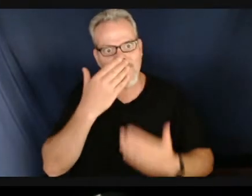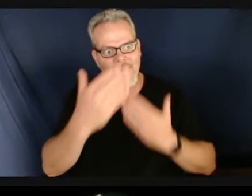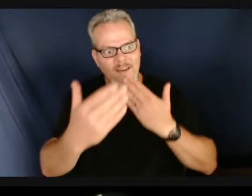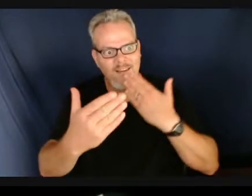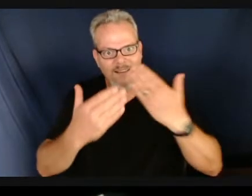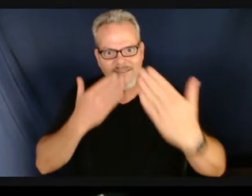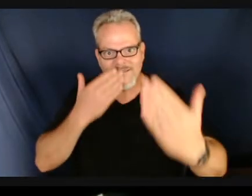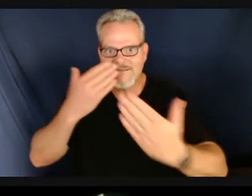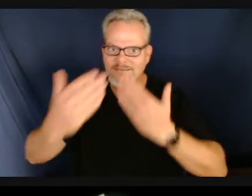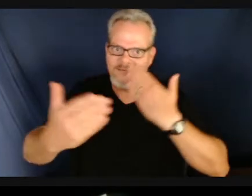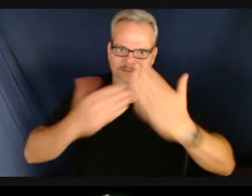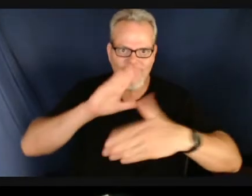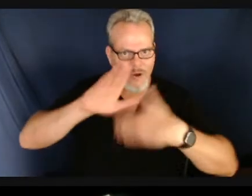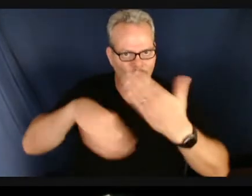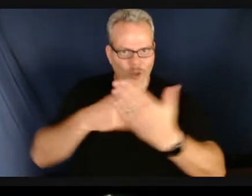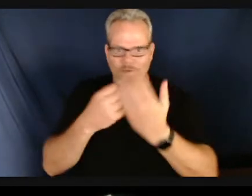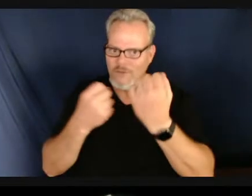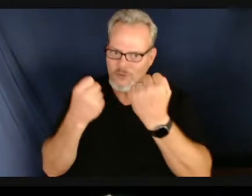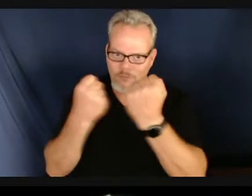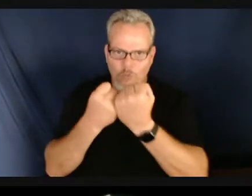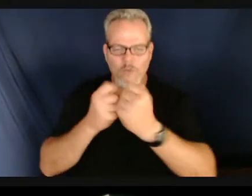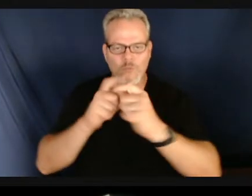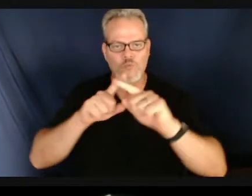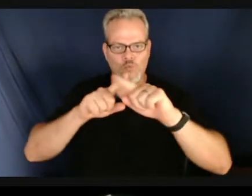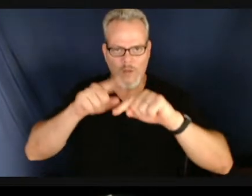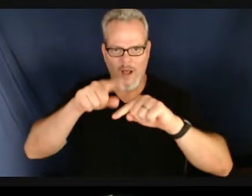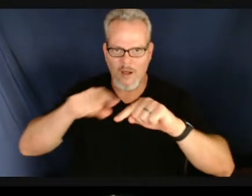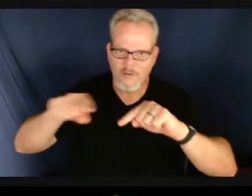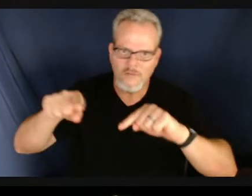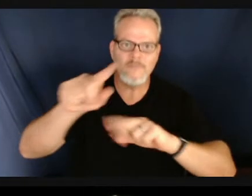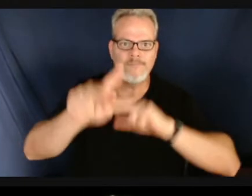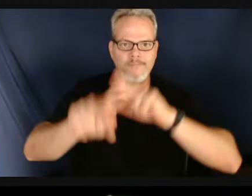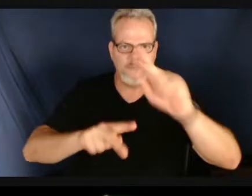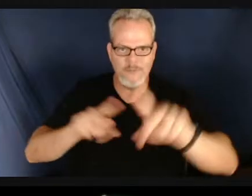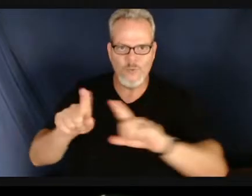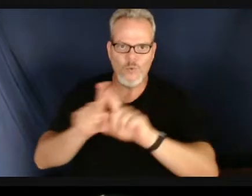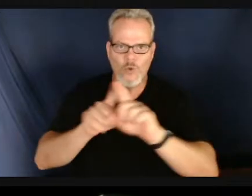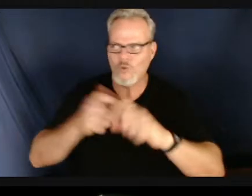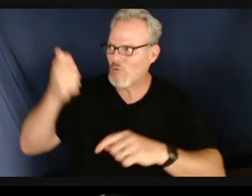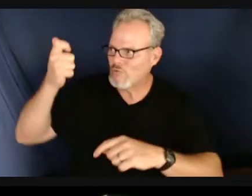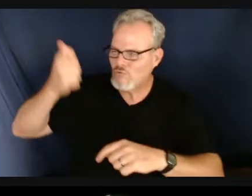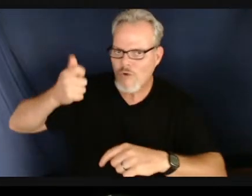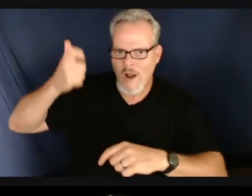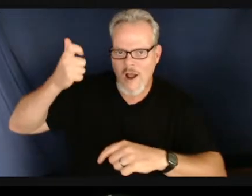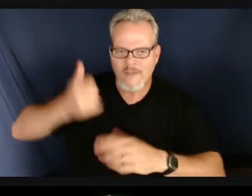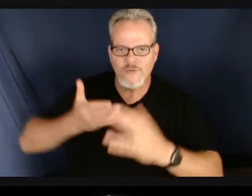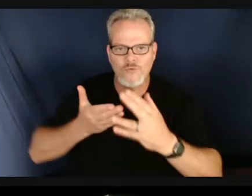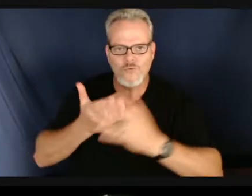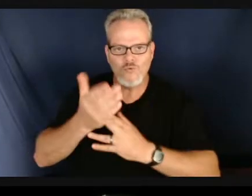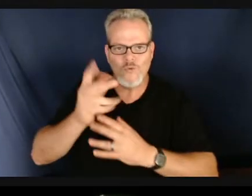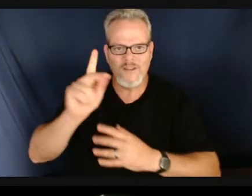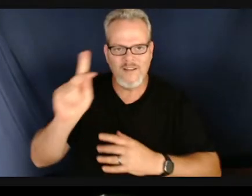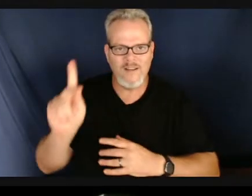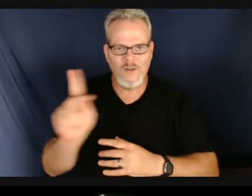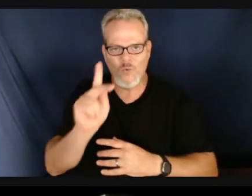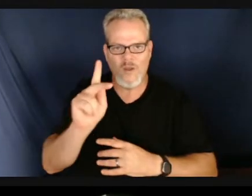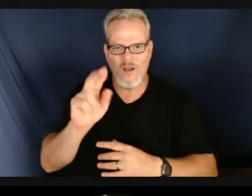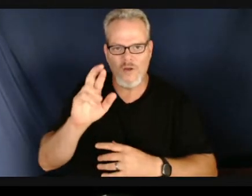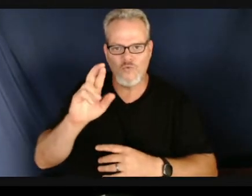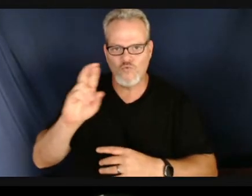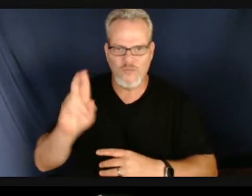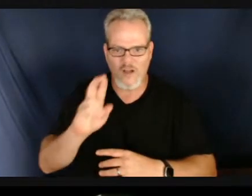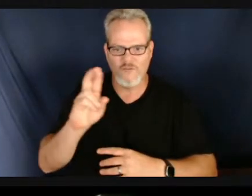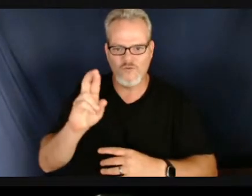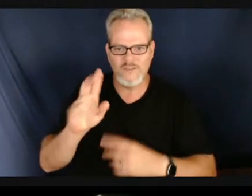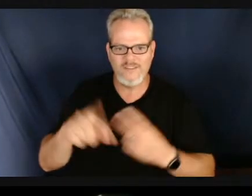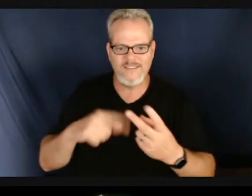supporters. We rely on viewers like you, but we also rely on grants through the Kilauea Recovery, the Bye Grant